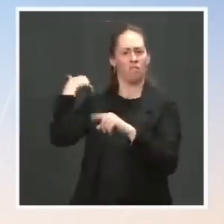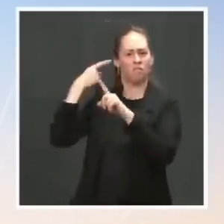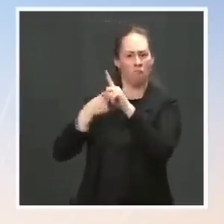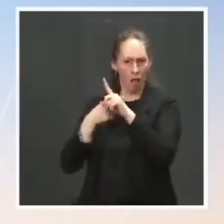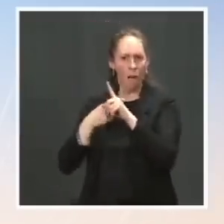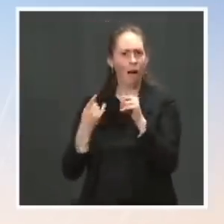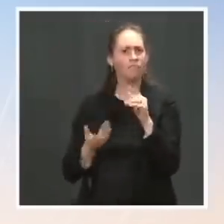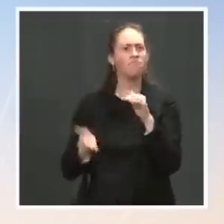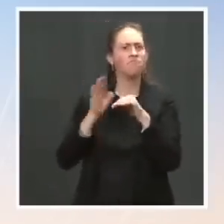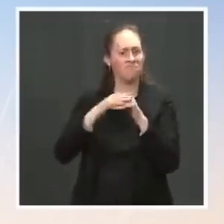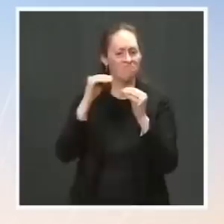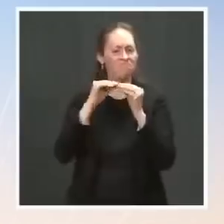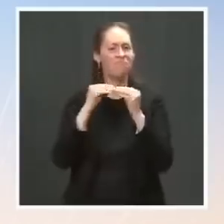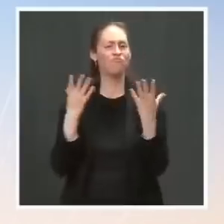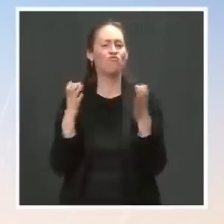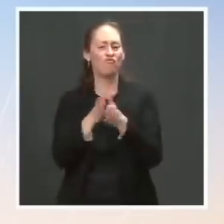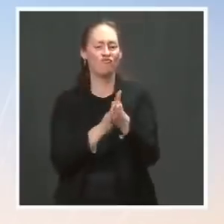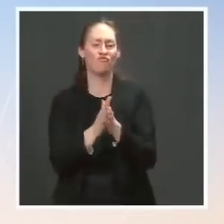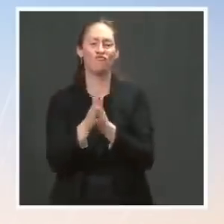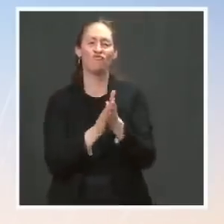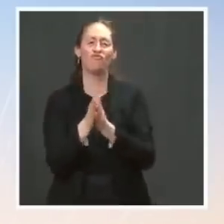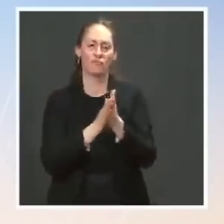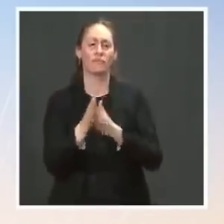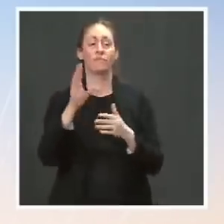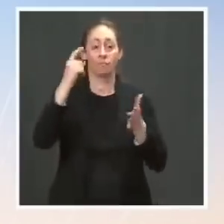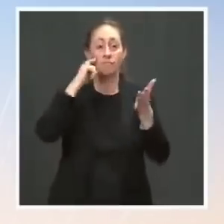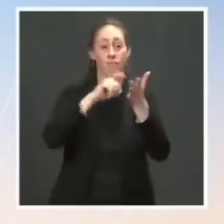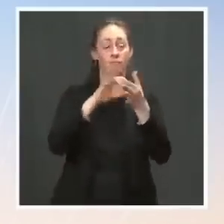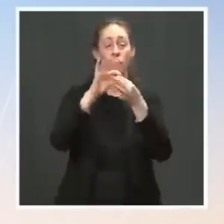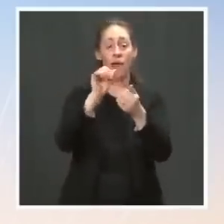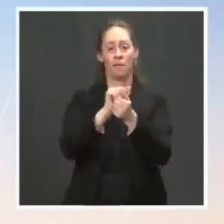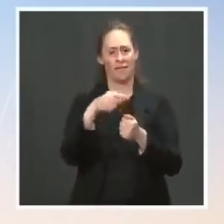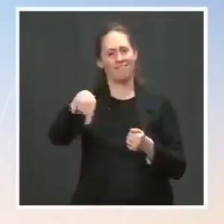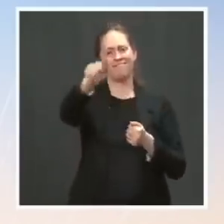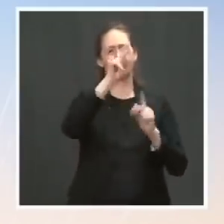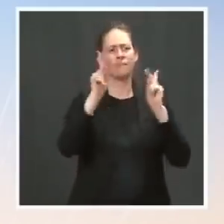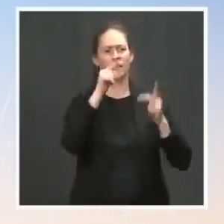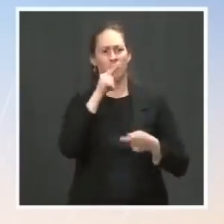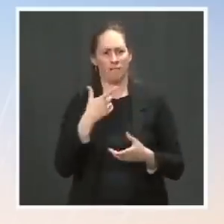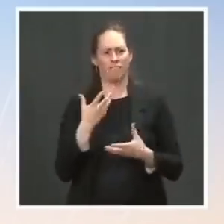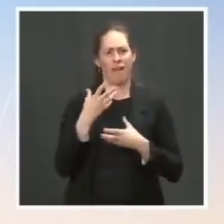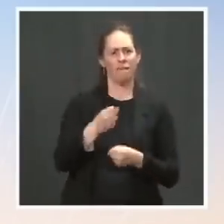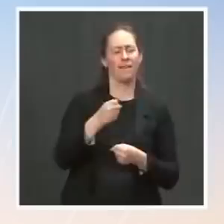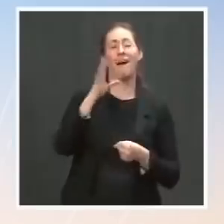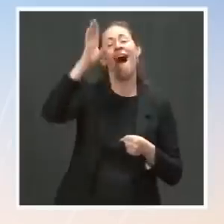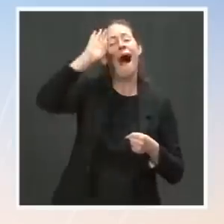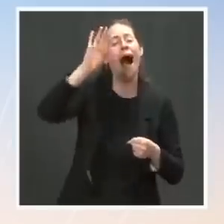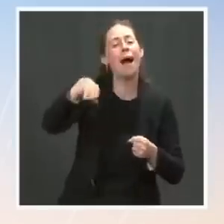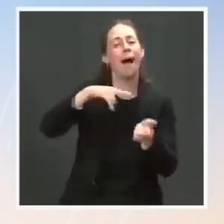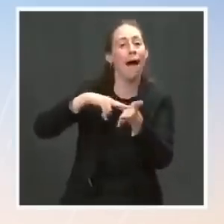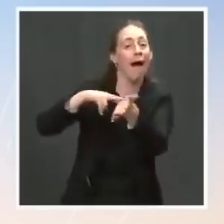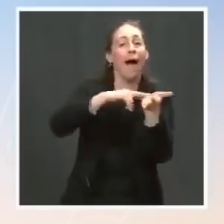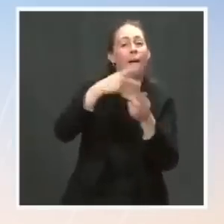In terms of conservatives' confidence in vaccine, again, this is a poll, so it's not perfect, but it was interesting data. A full 71% of Trump voters